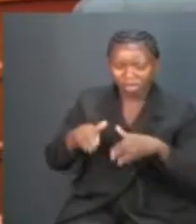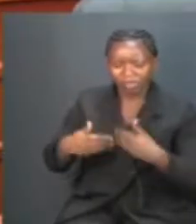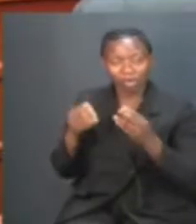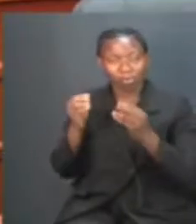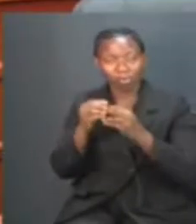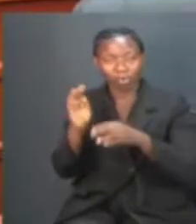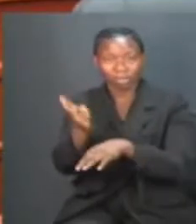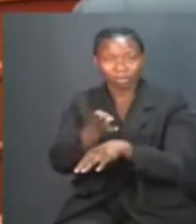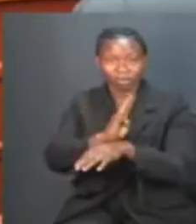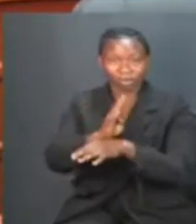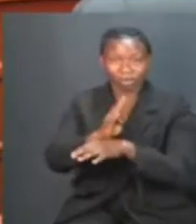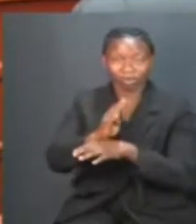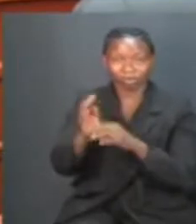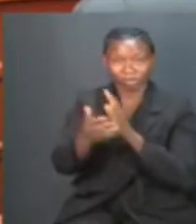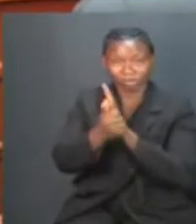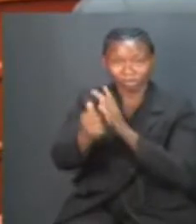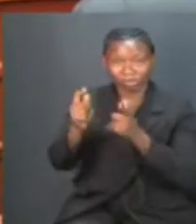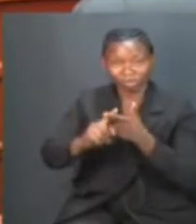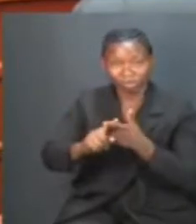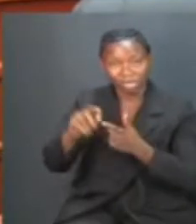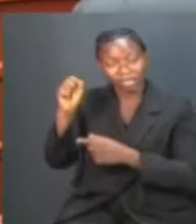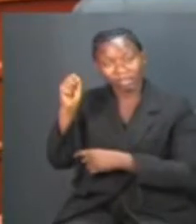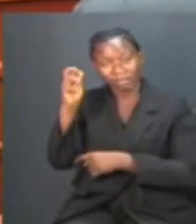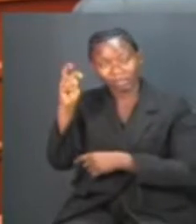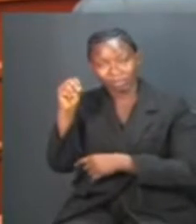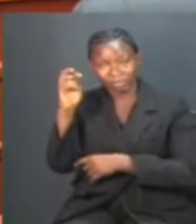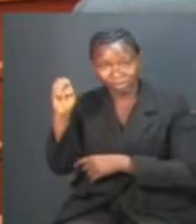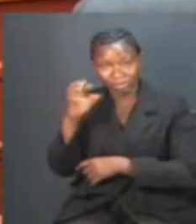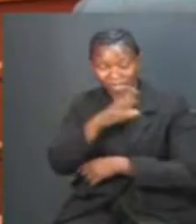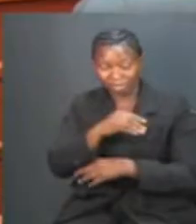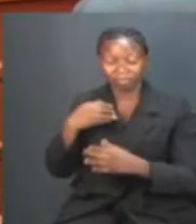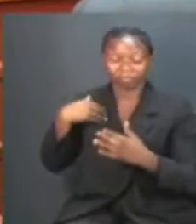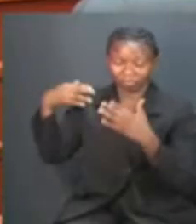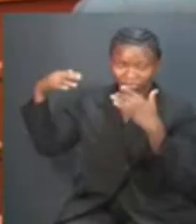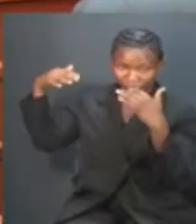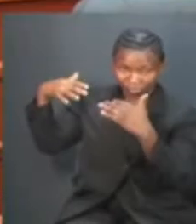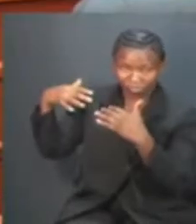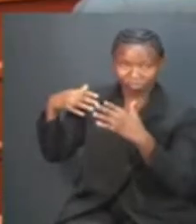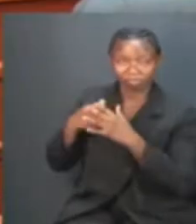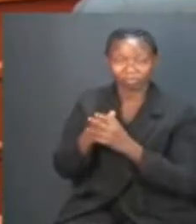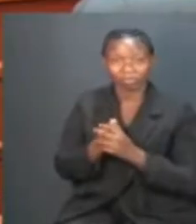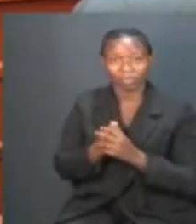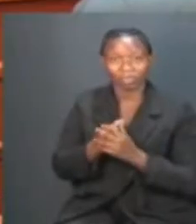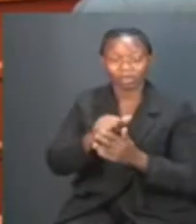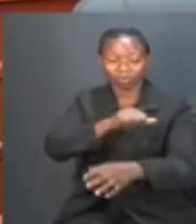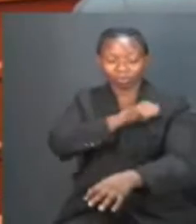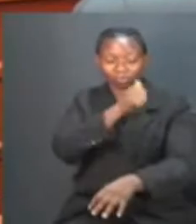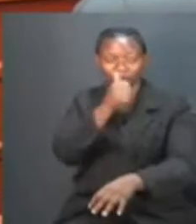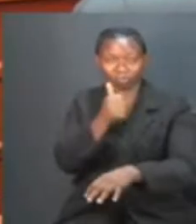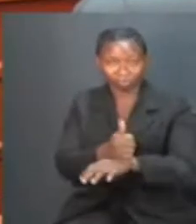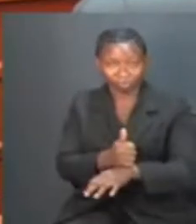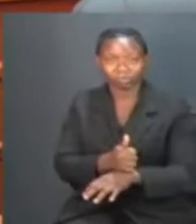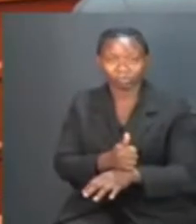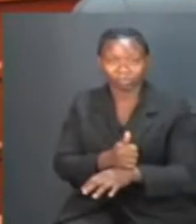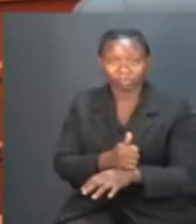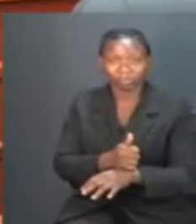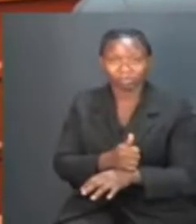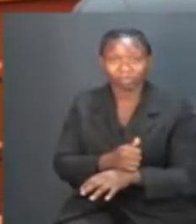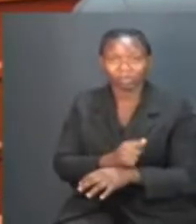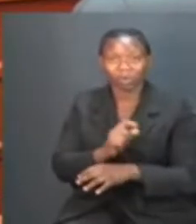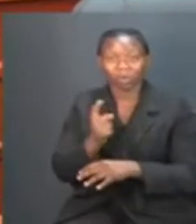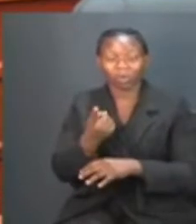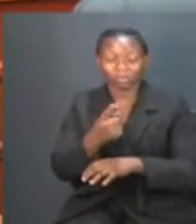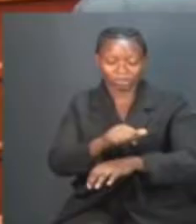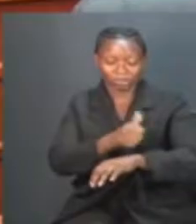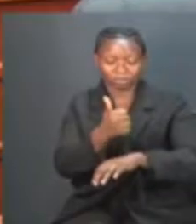entrepreneurial skills to SMEs. And I hope that the authority, once